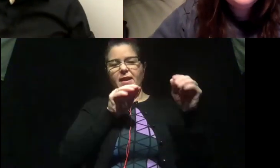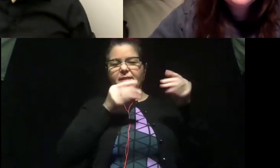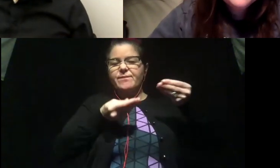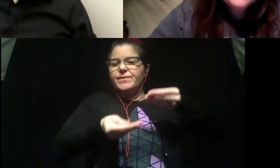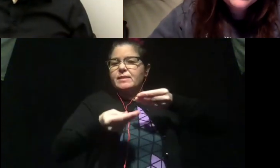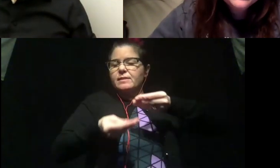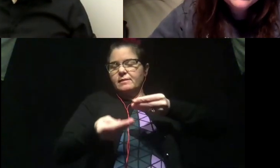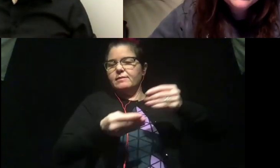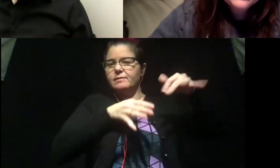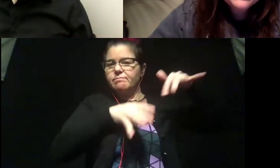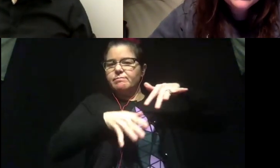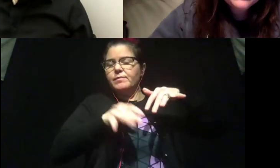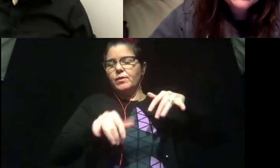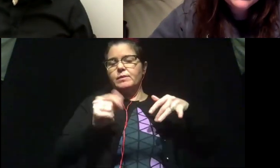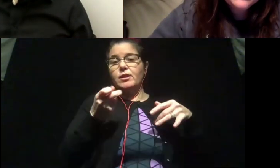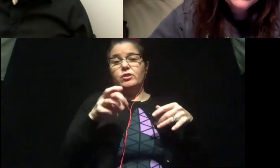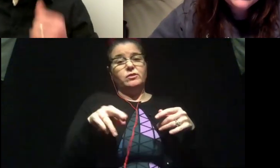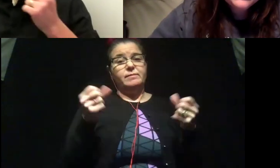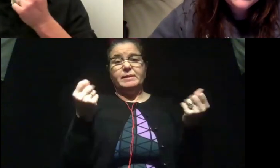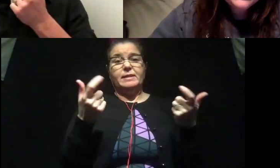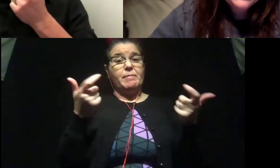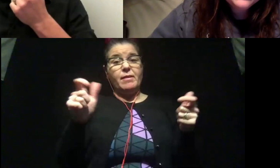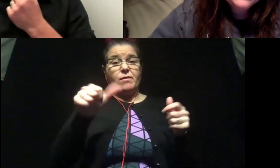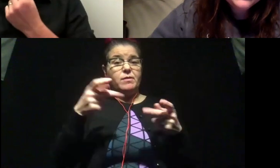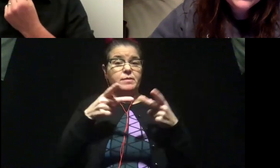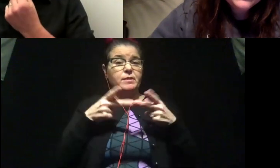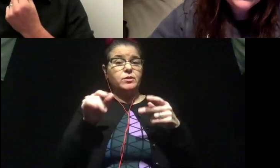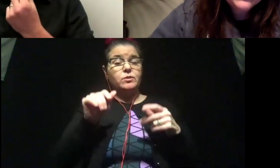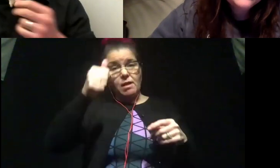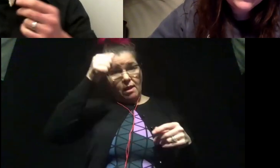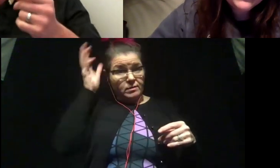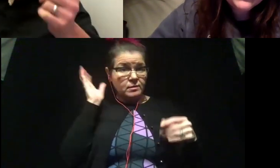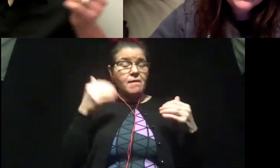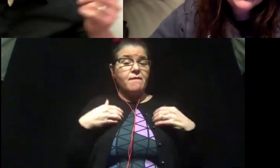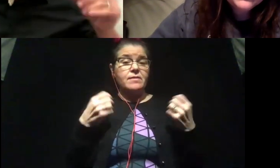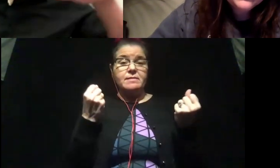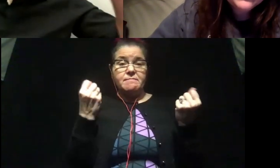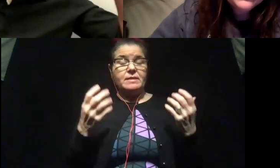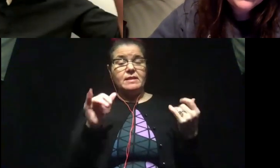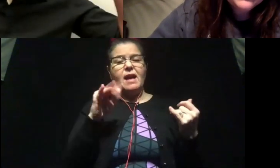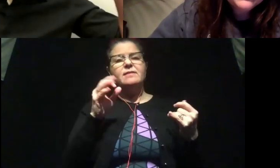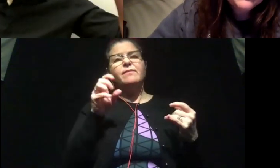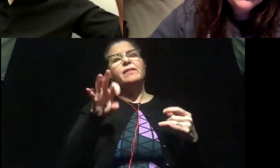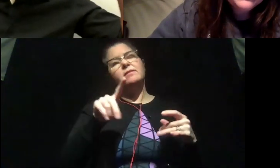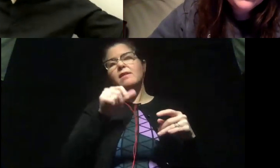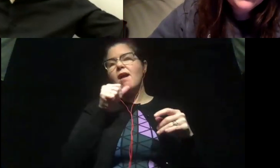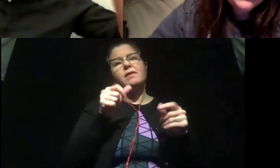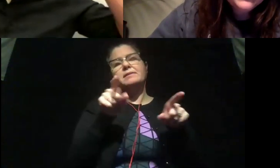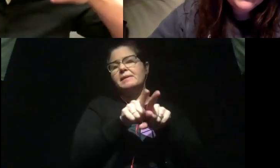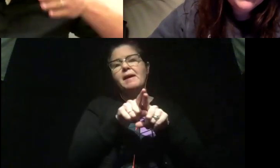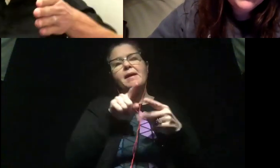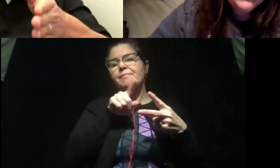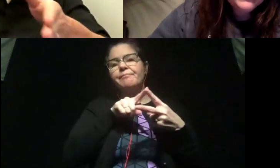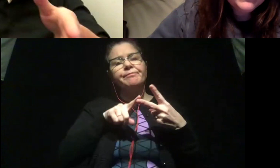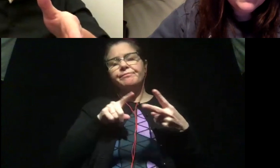glaciers. There's a lot of big glaciers, though, in other places. In Alaska, there's a number of ice fields. They're not as big as Greenland or Antarctica, but they